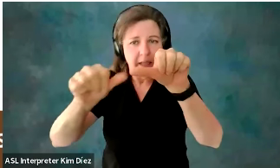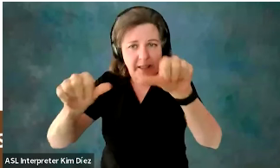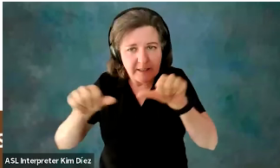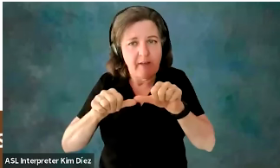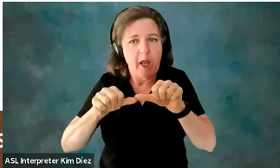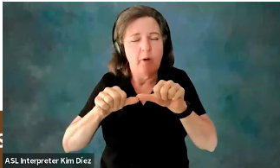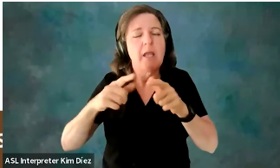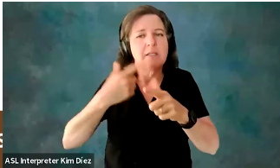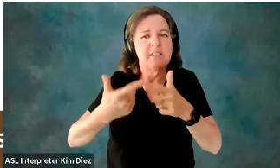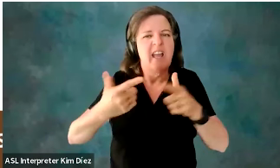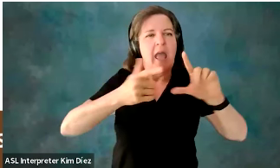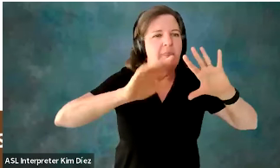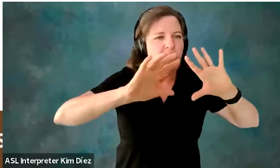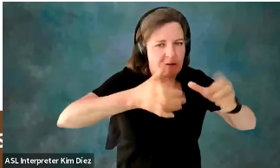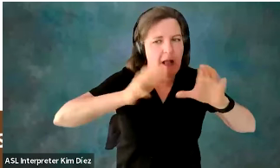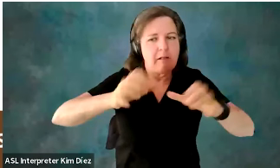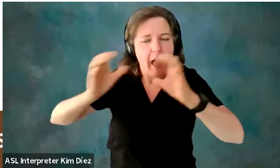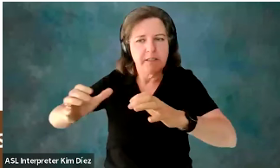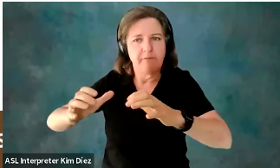soil classification areas.